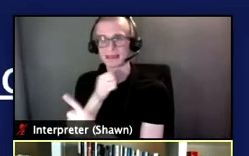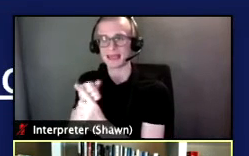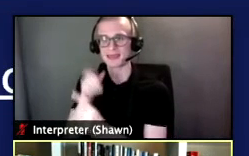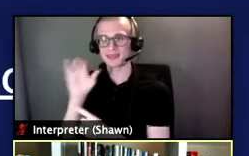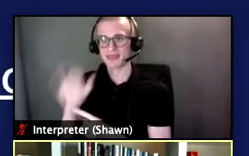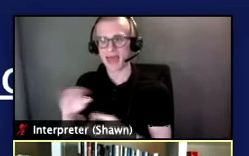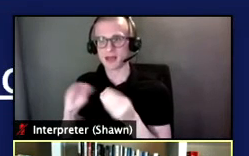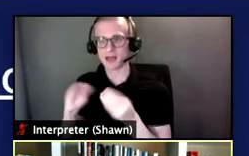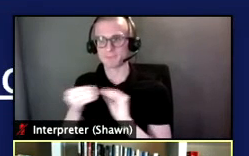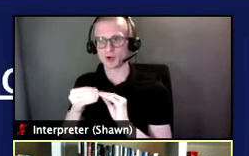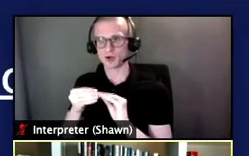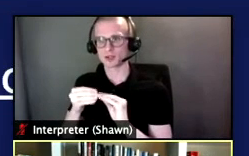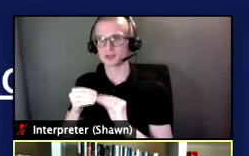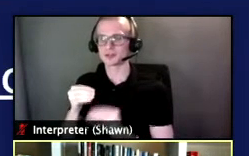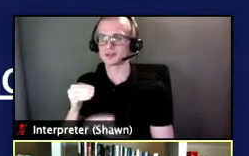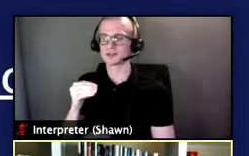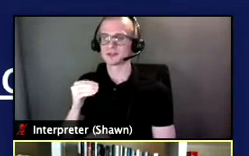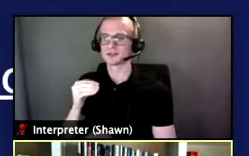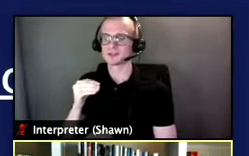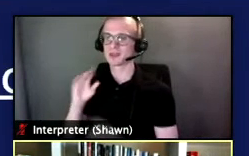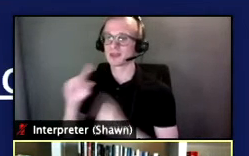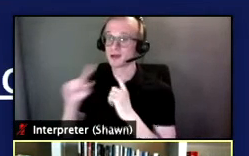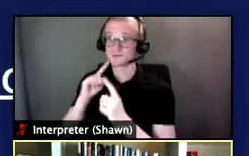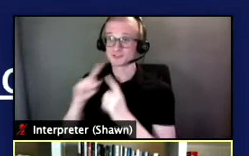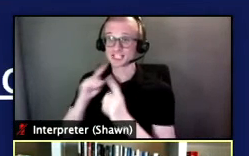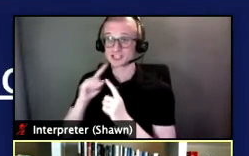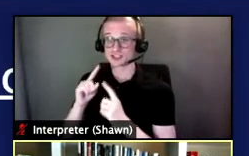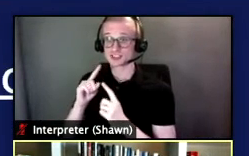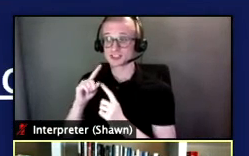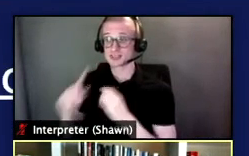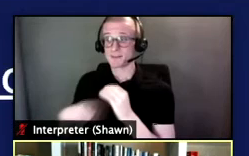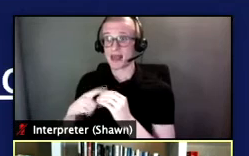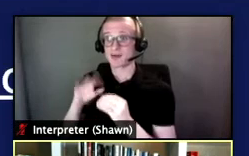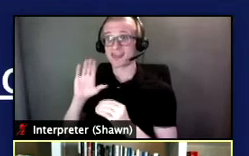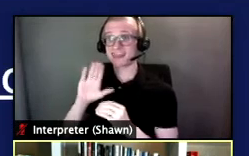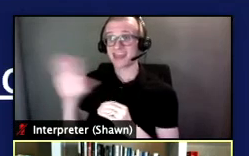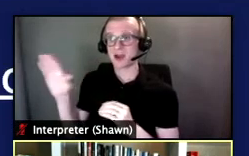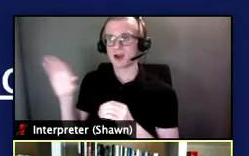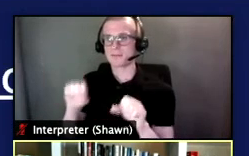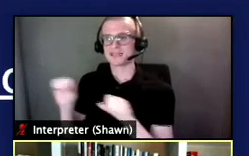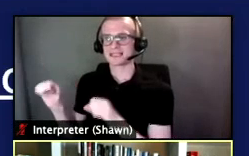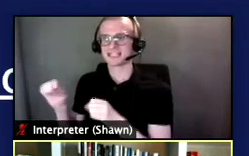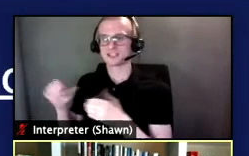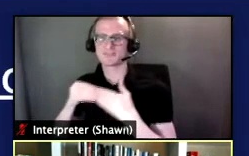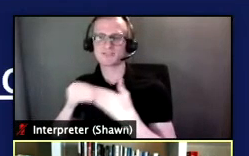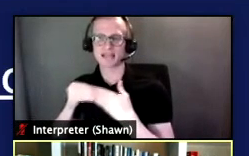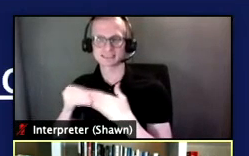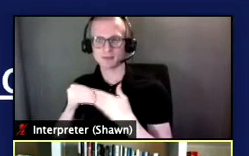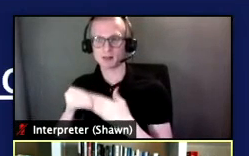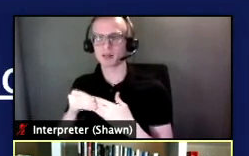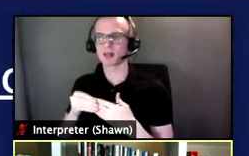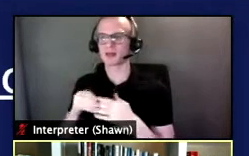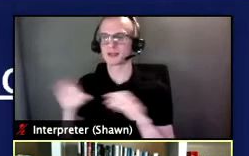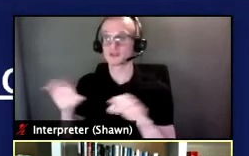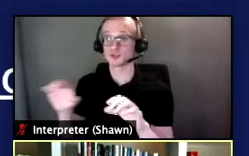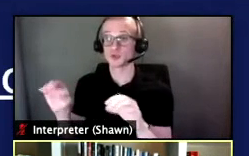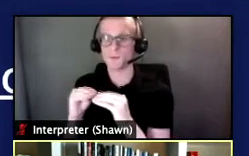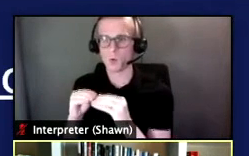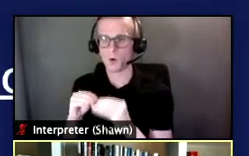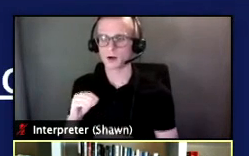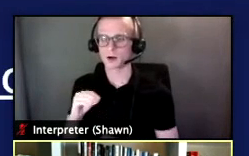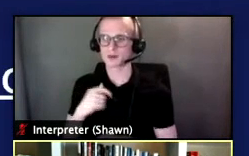The conversation is about their ability to flex and to do more and to see more. And I think we see that across all our states